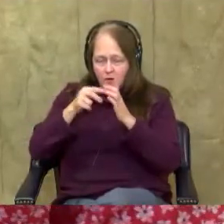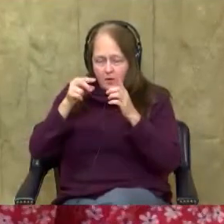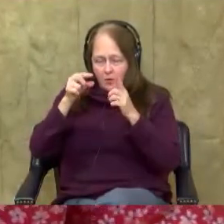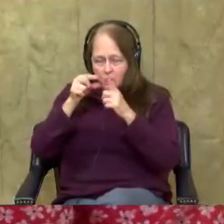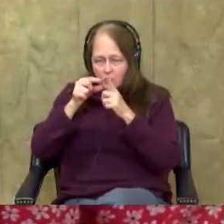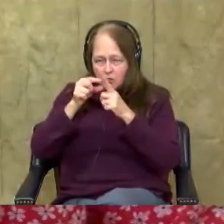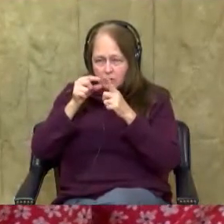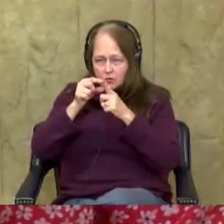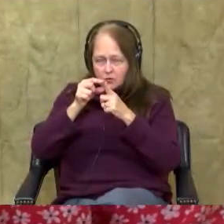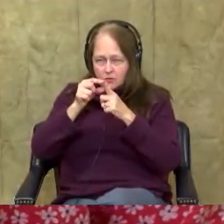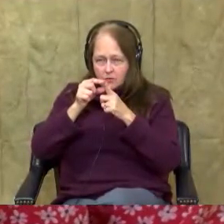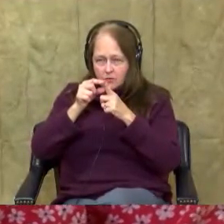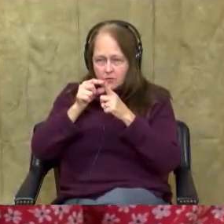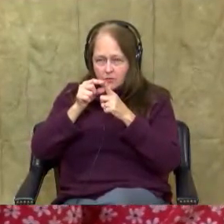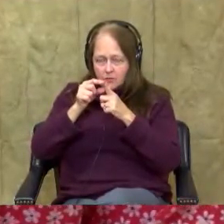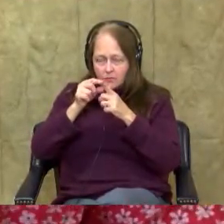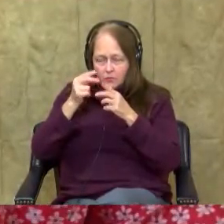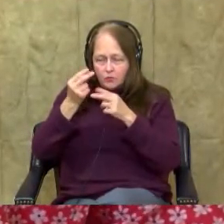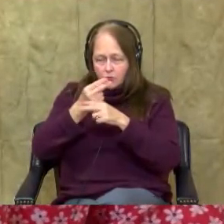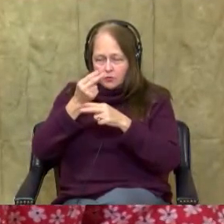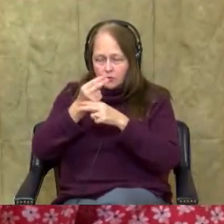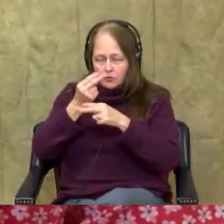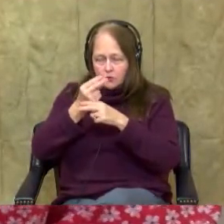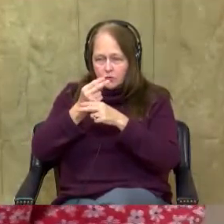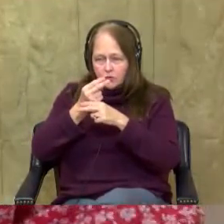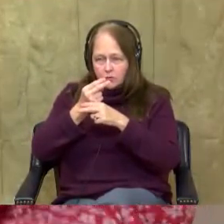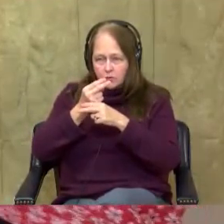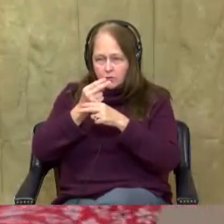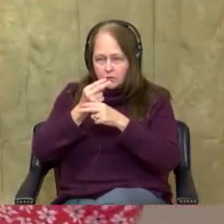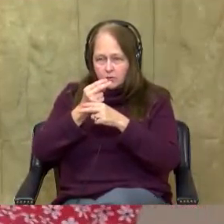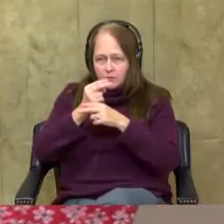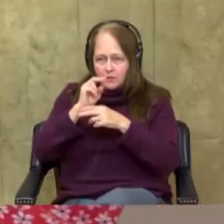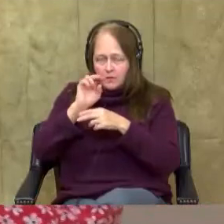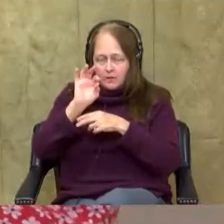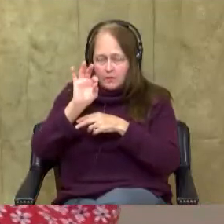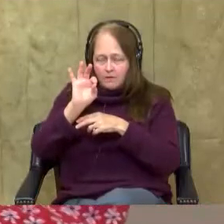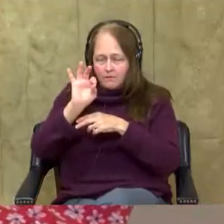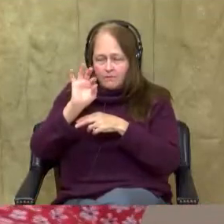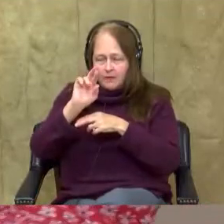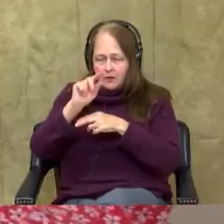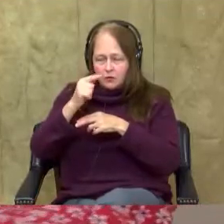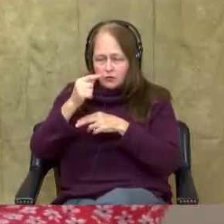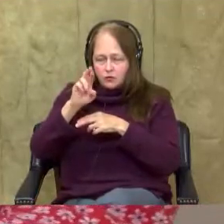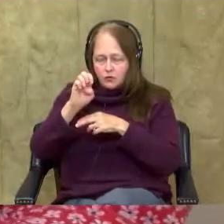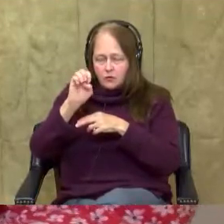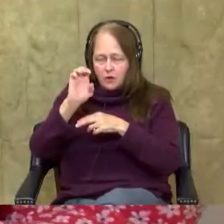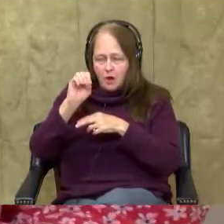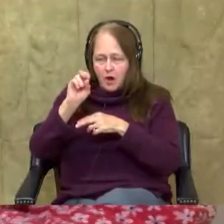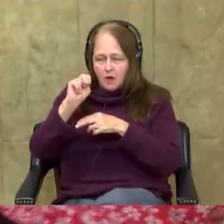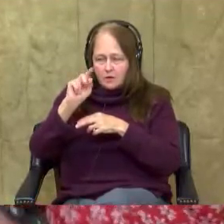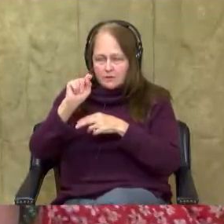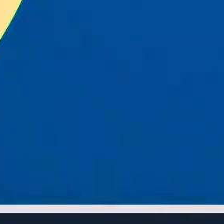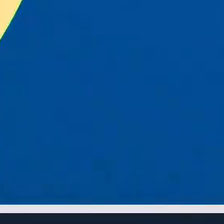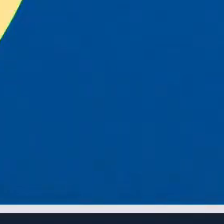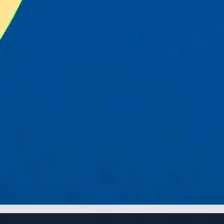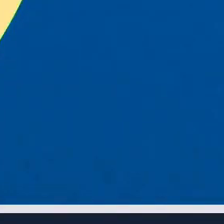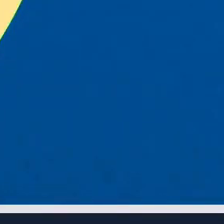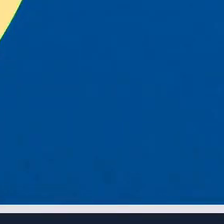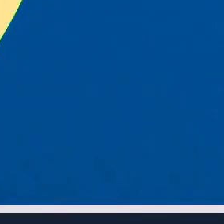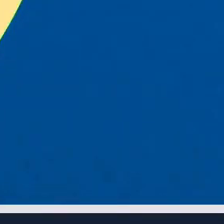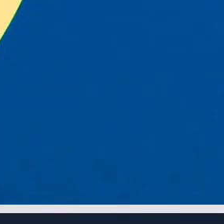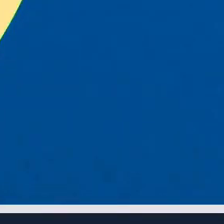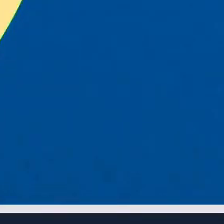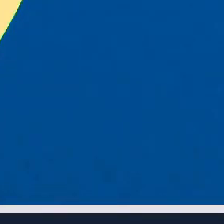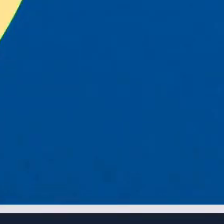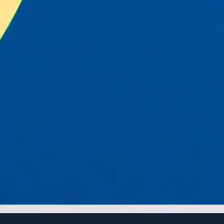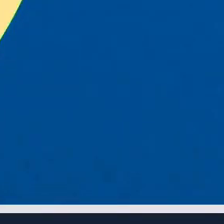words and phrases as they are used in text, including figurative, connotative, and technical meaning. Now, what I would like to